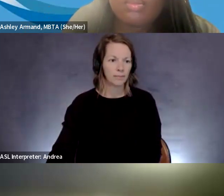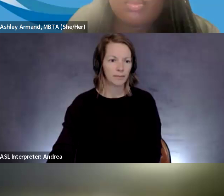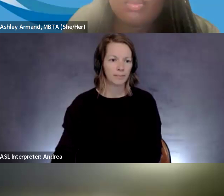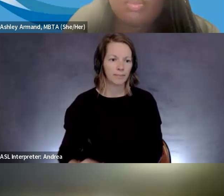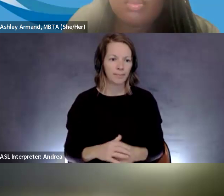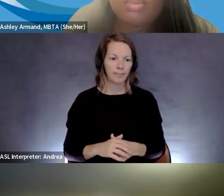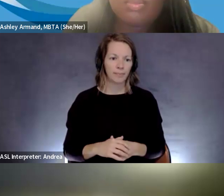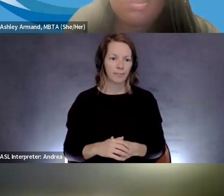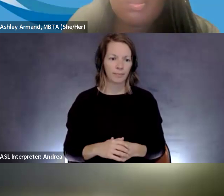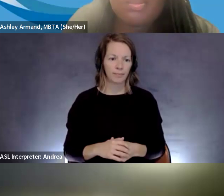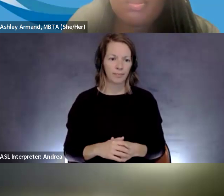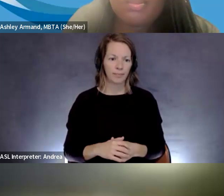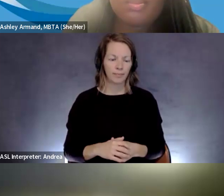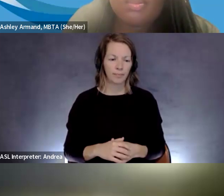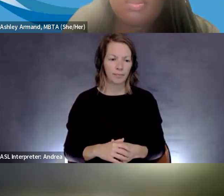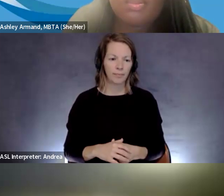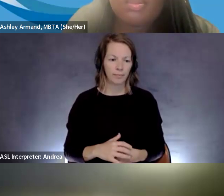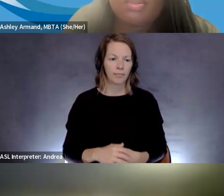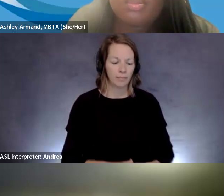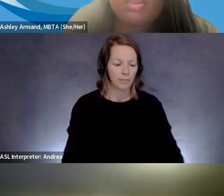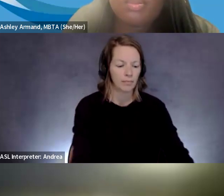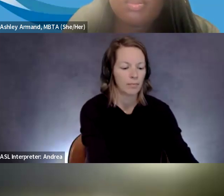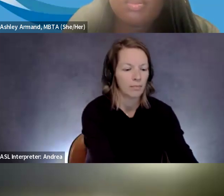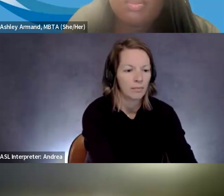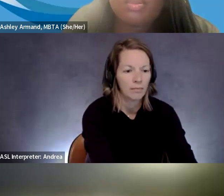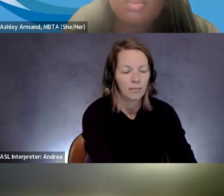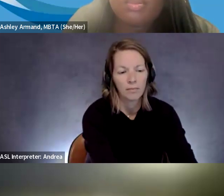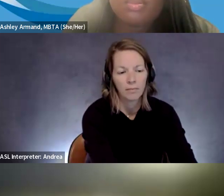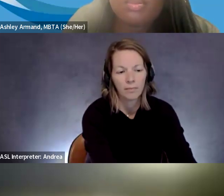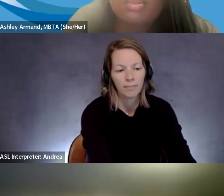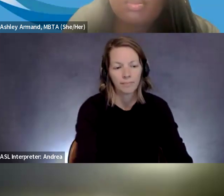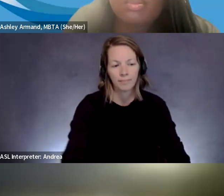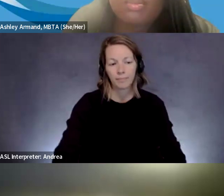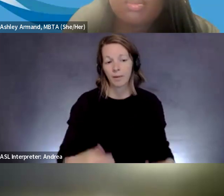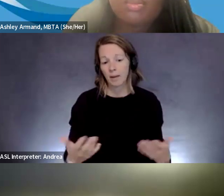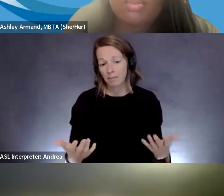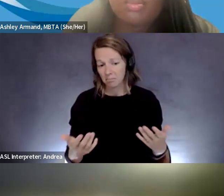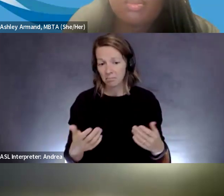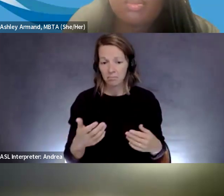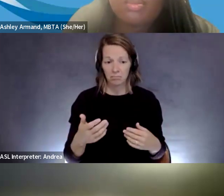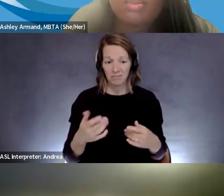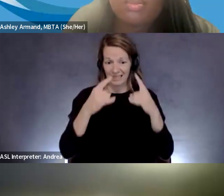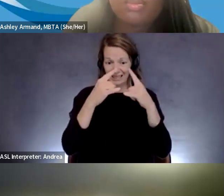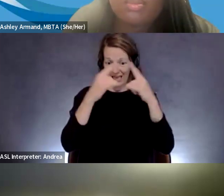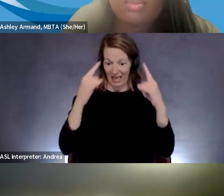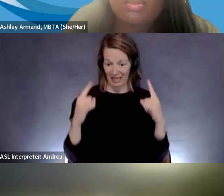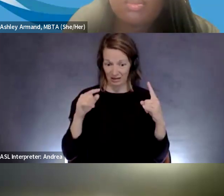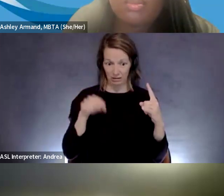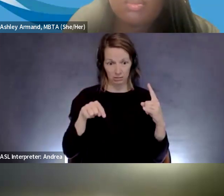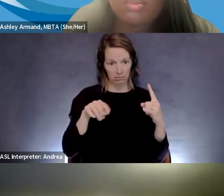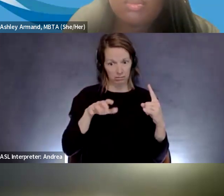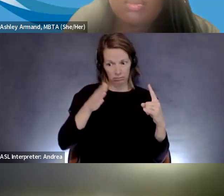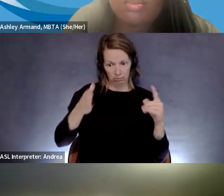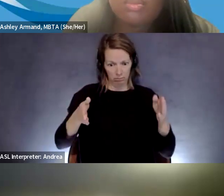we have a methodology with the tents that were done just next door for where you propose. These